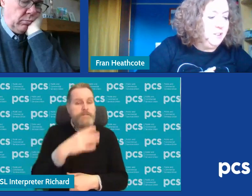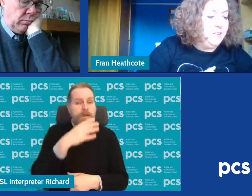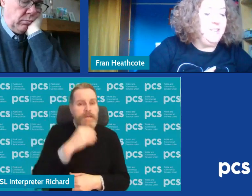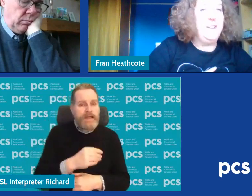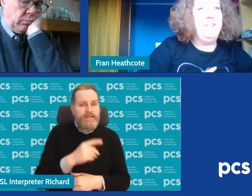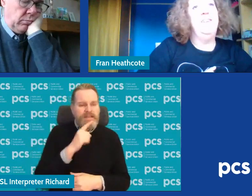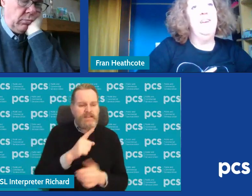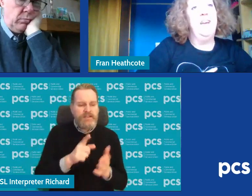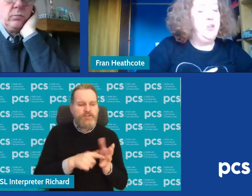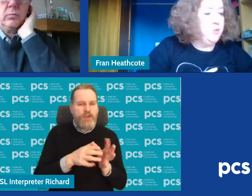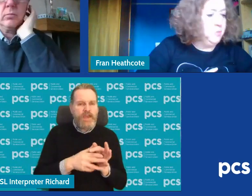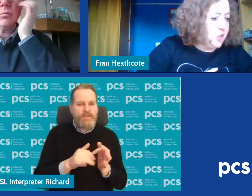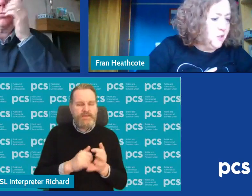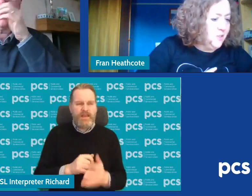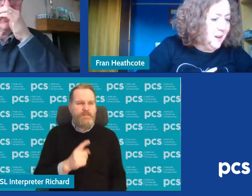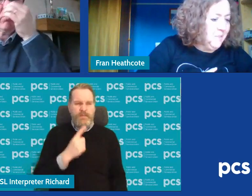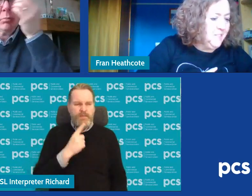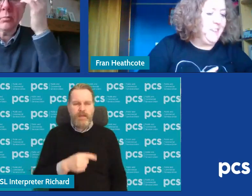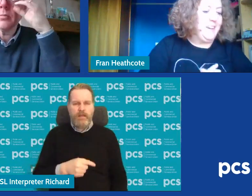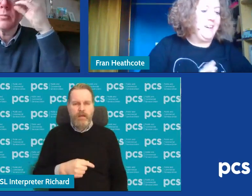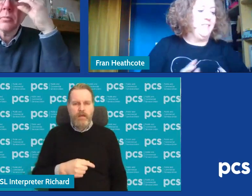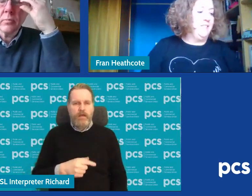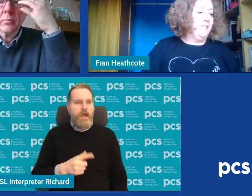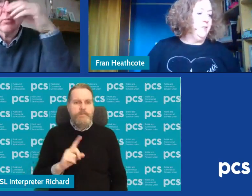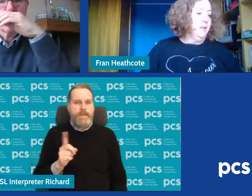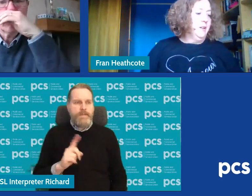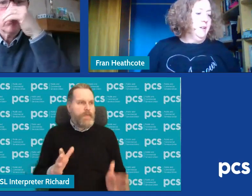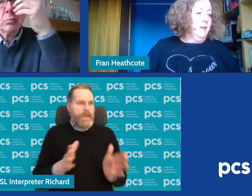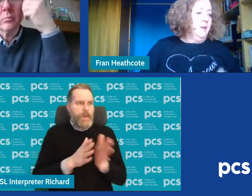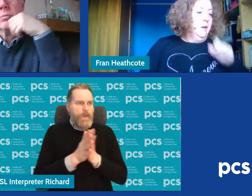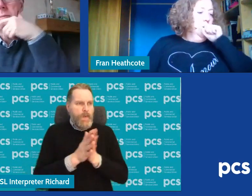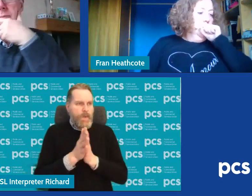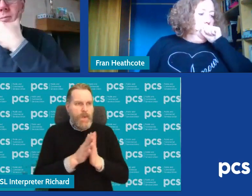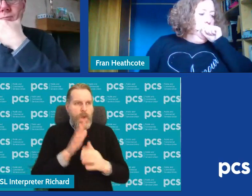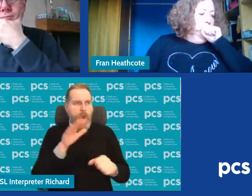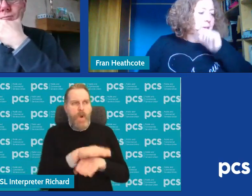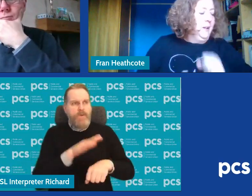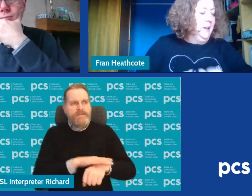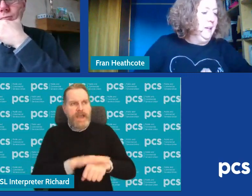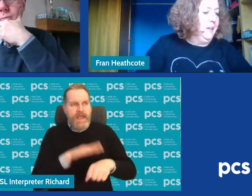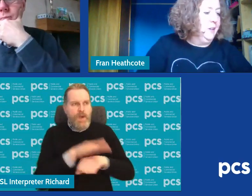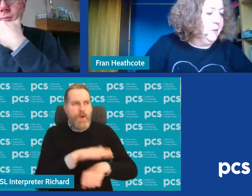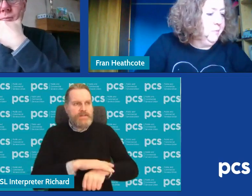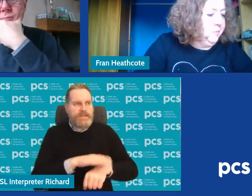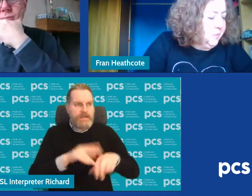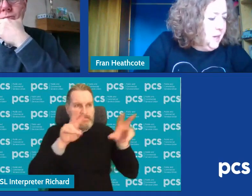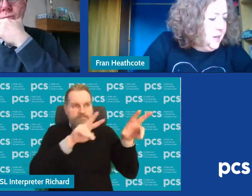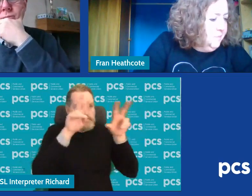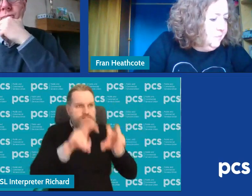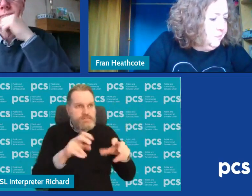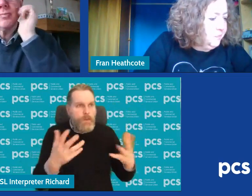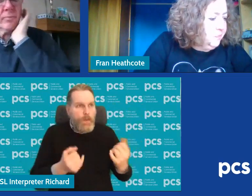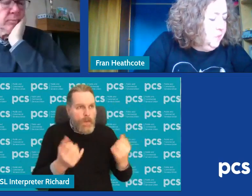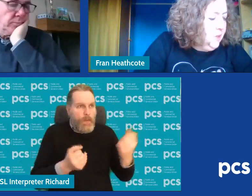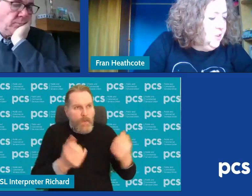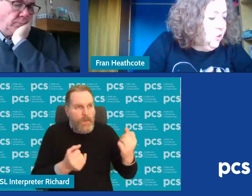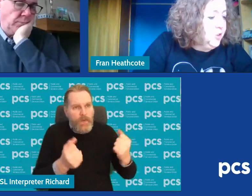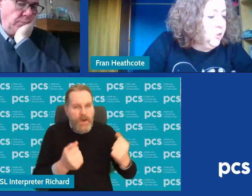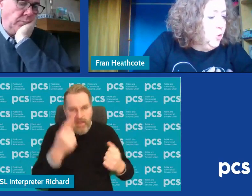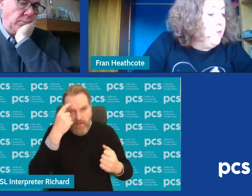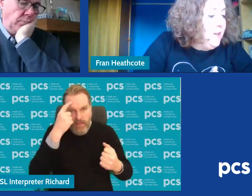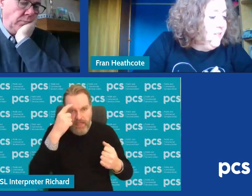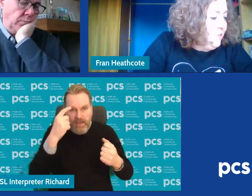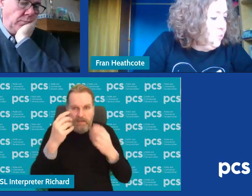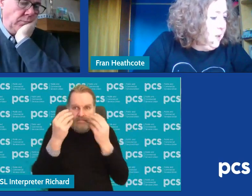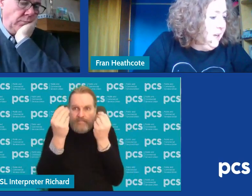see dollar signs and do as much overtime as they can. So clearly, there's lots